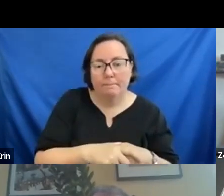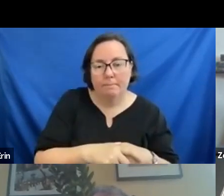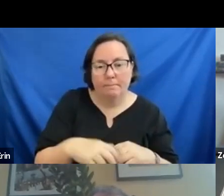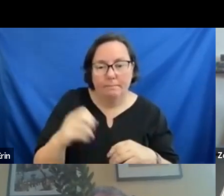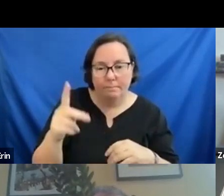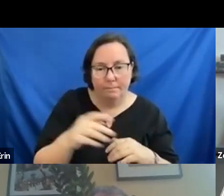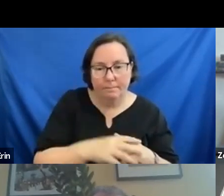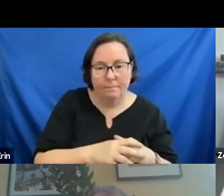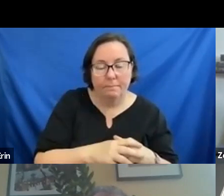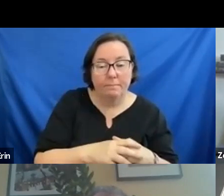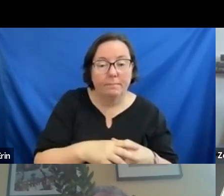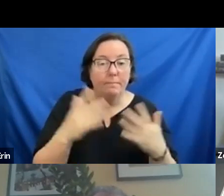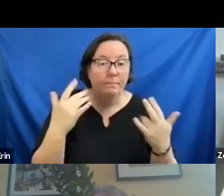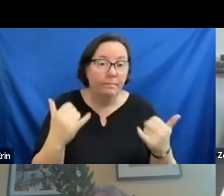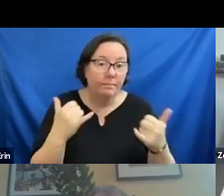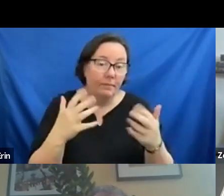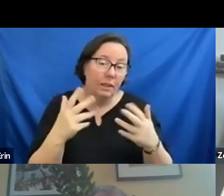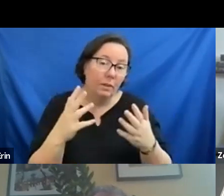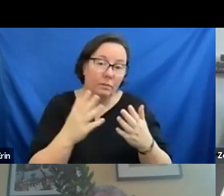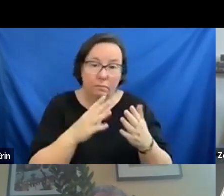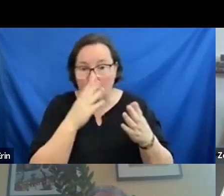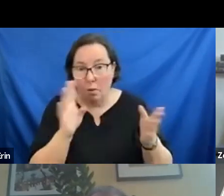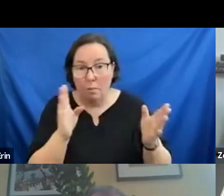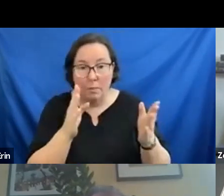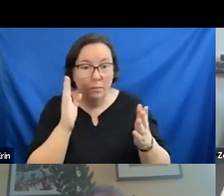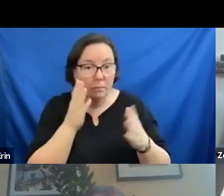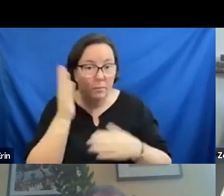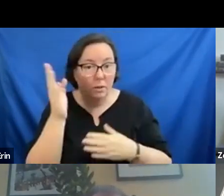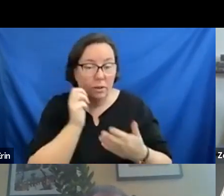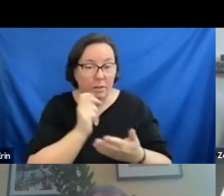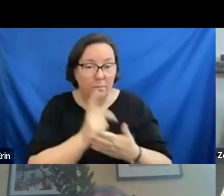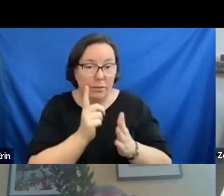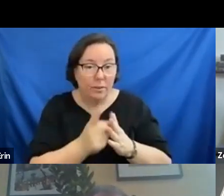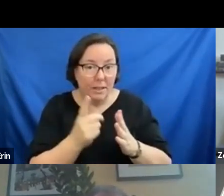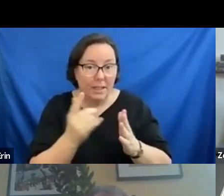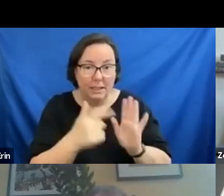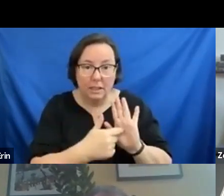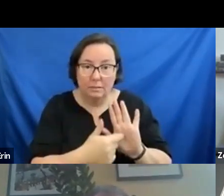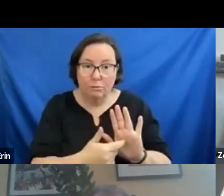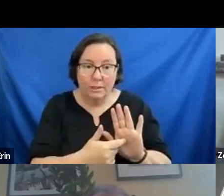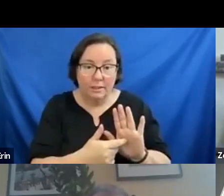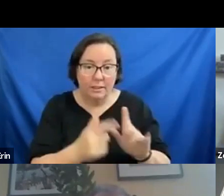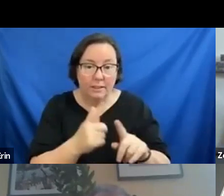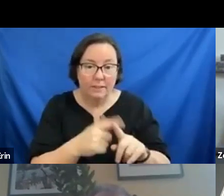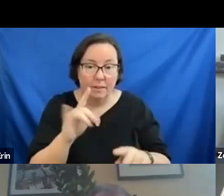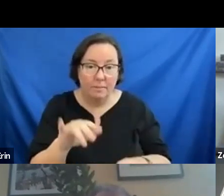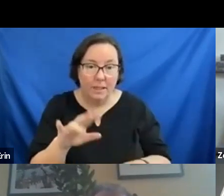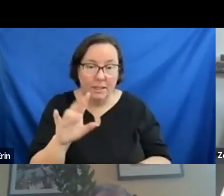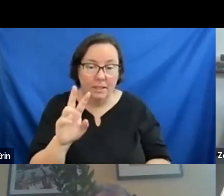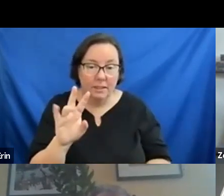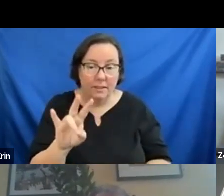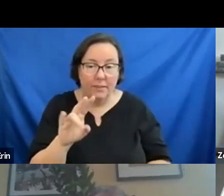Okay. At this time, I would like to entertain a motion to approve the minutes as presented. May I have a I so motion?